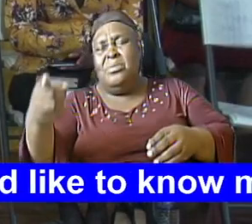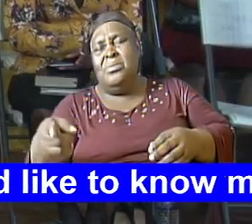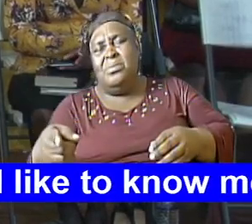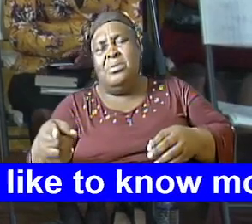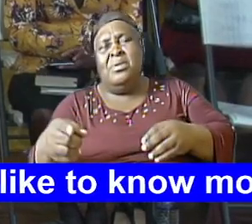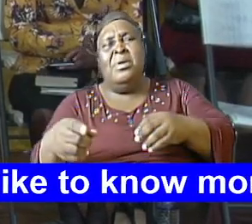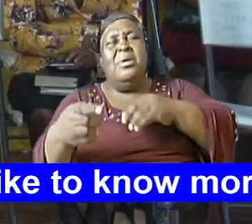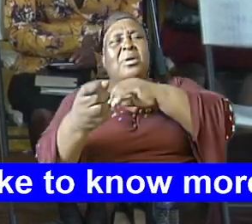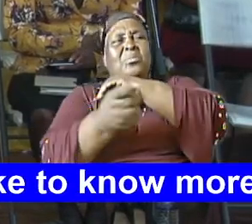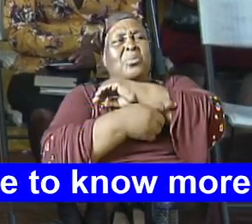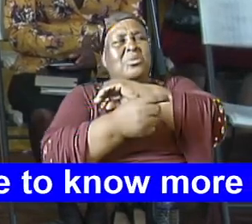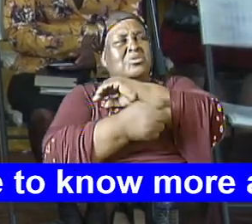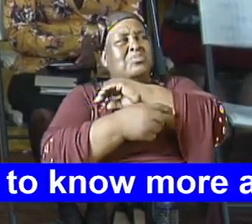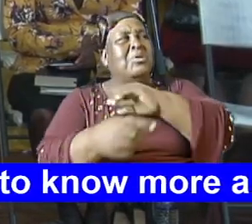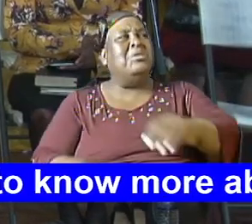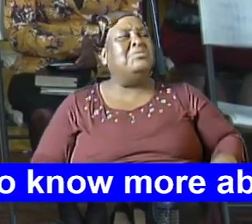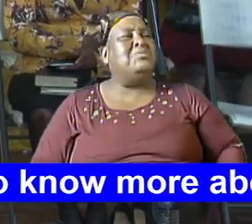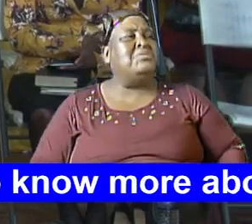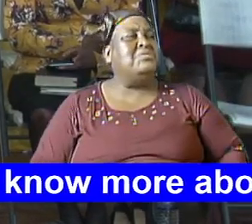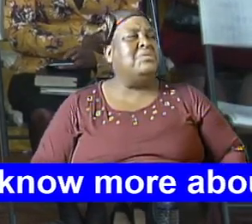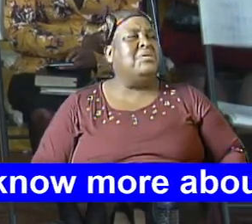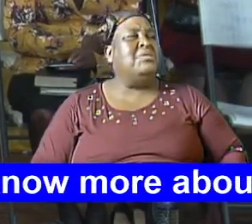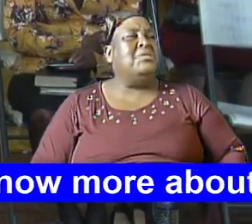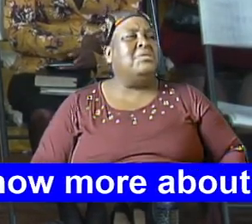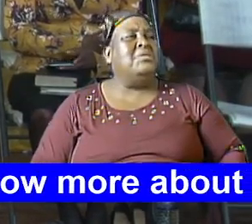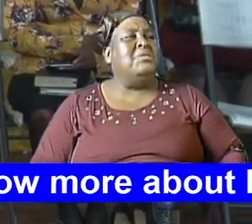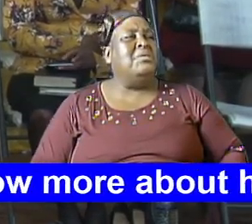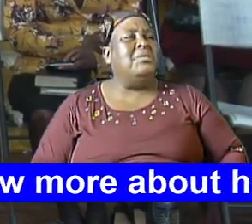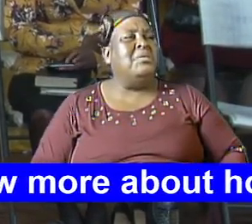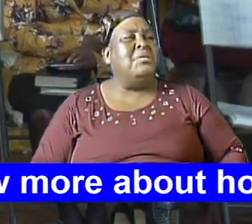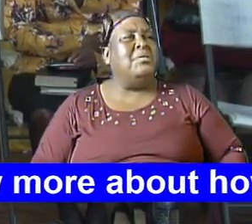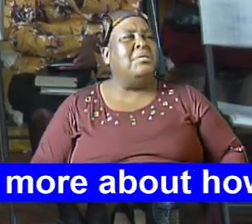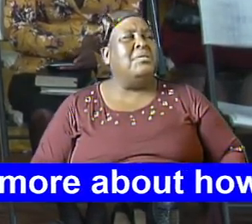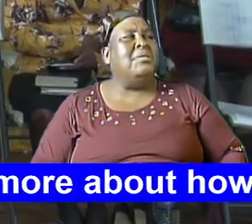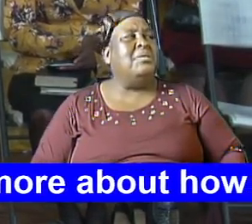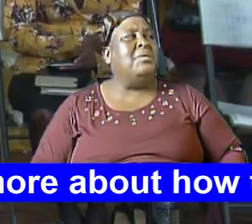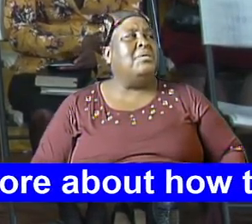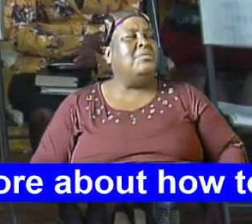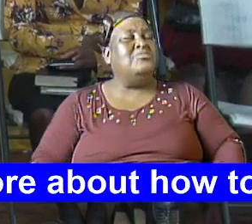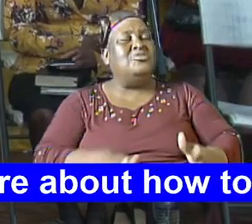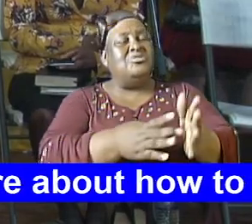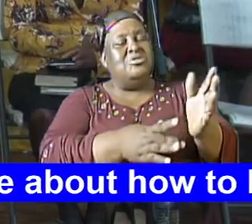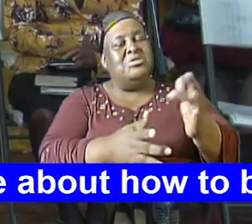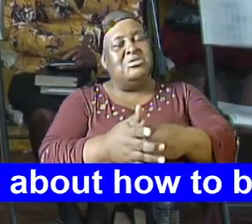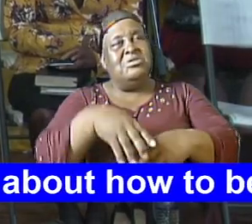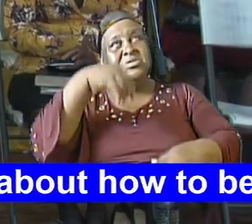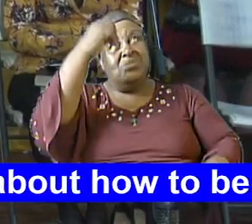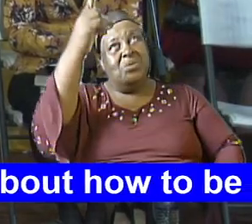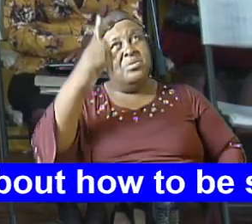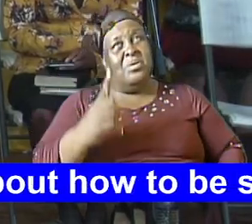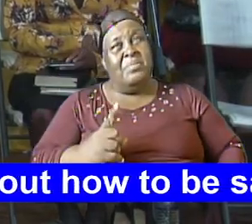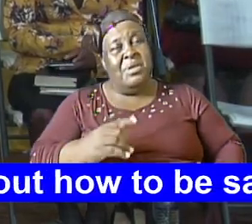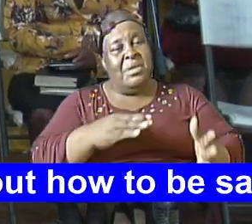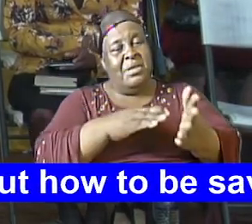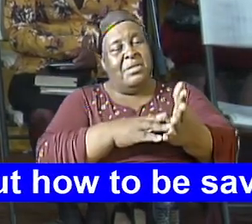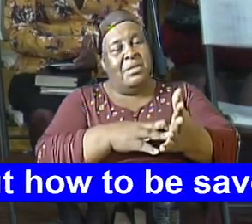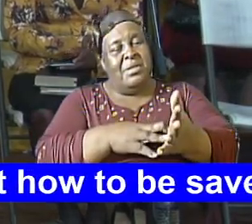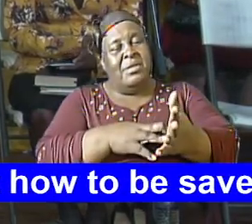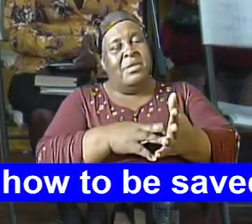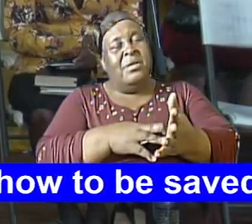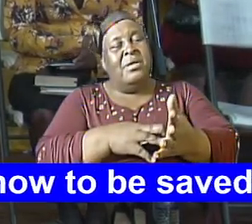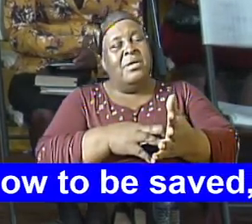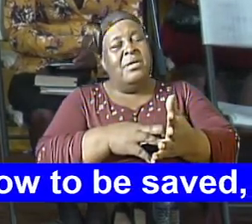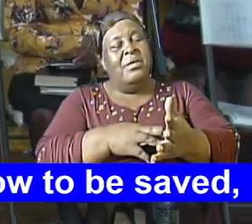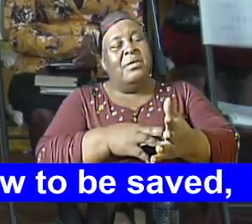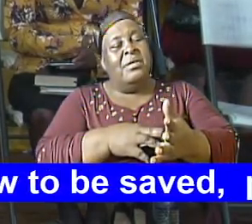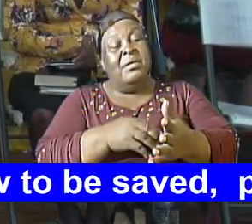consequences. Mighty God. So, rest assured, Jesus will return